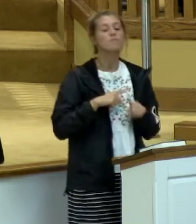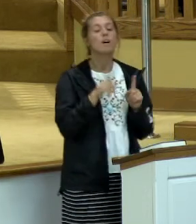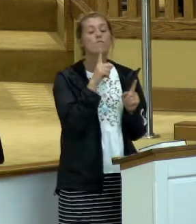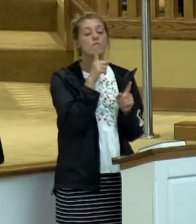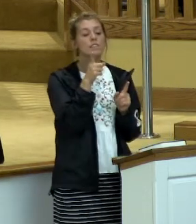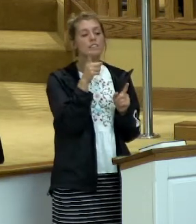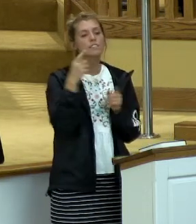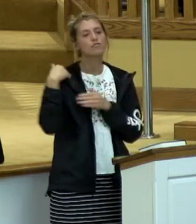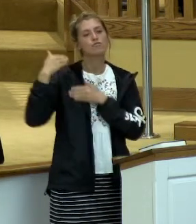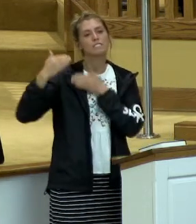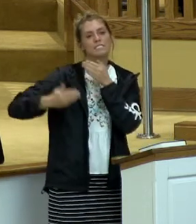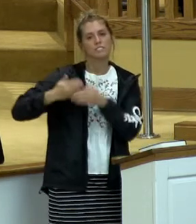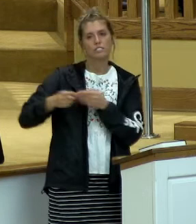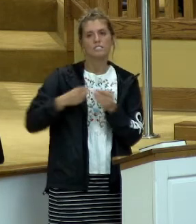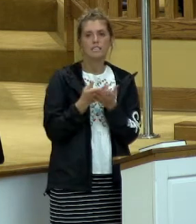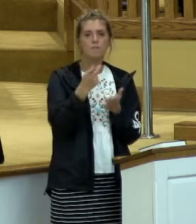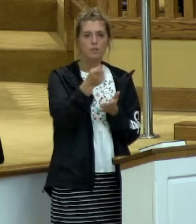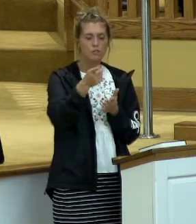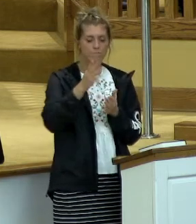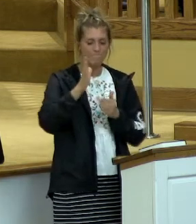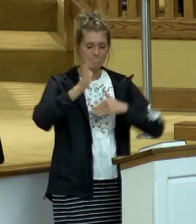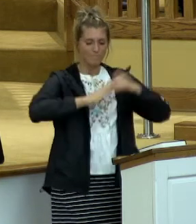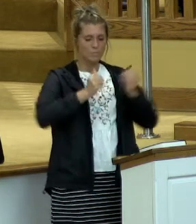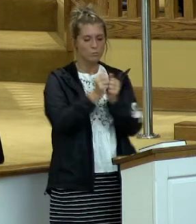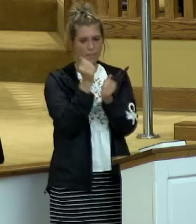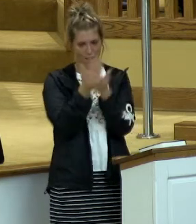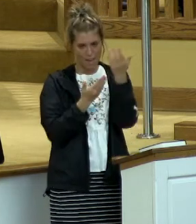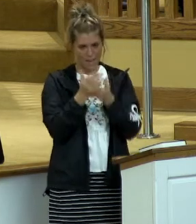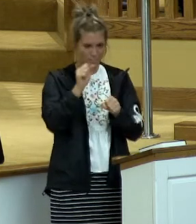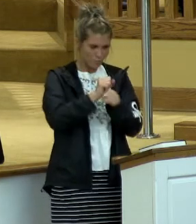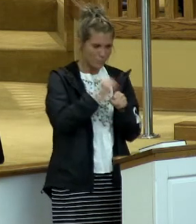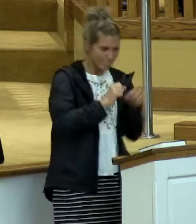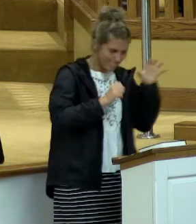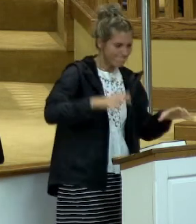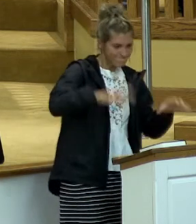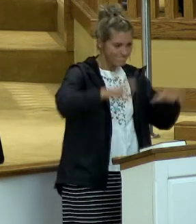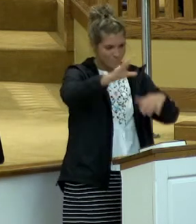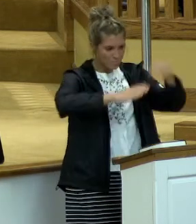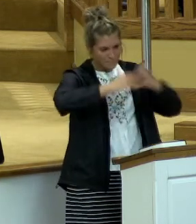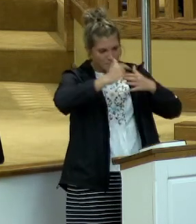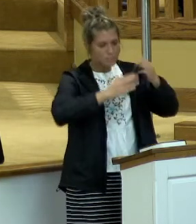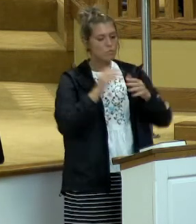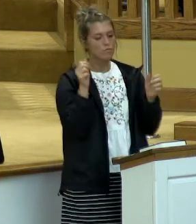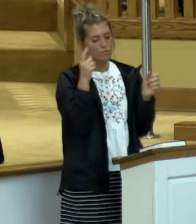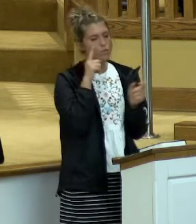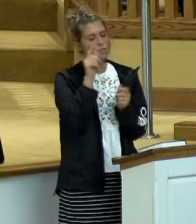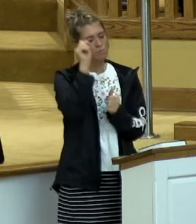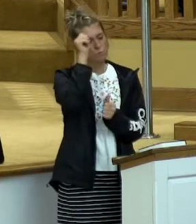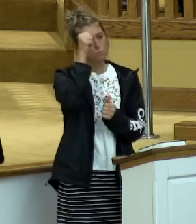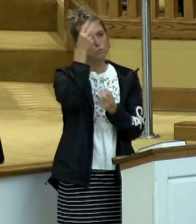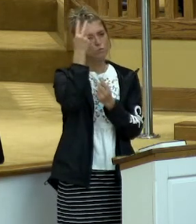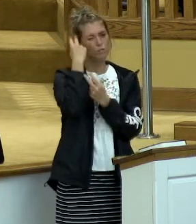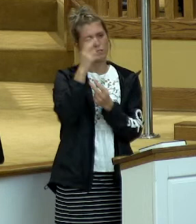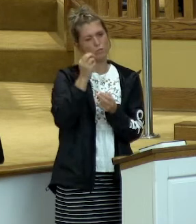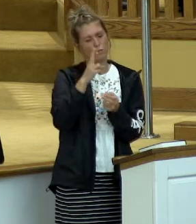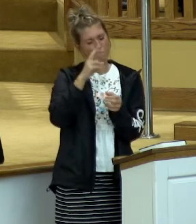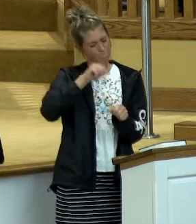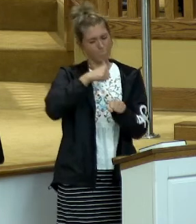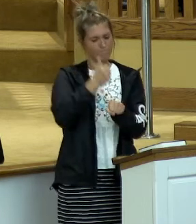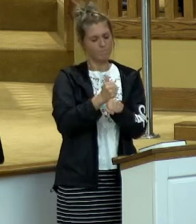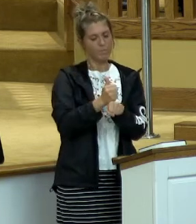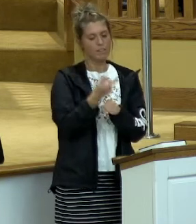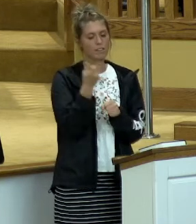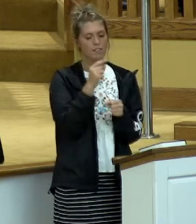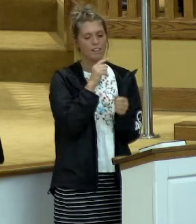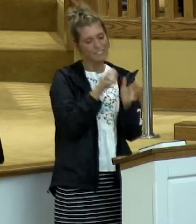is traditionally, it is something you build with your hands, and it is for a memorial. There is instances in the